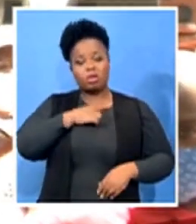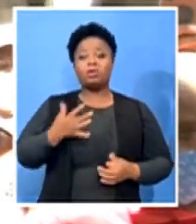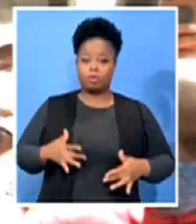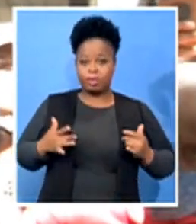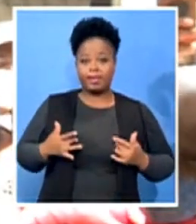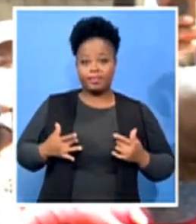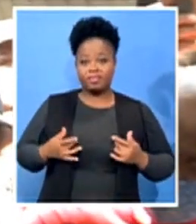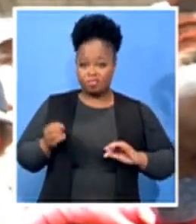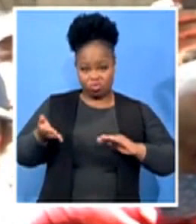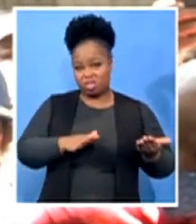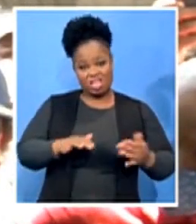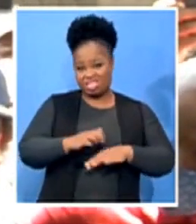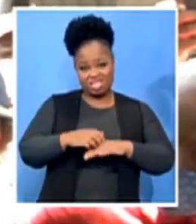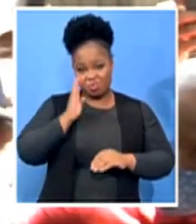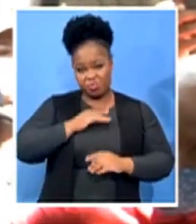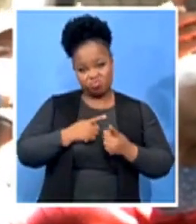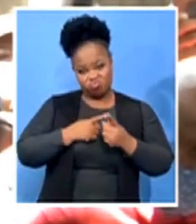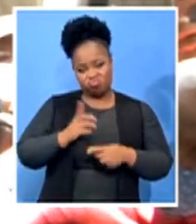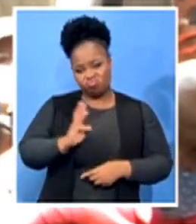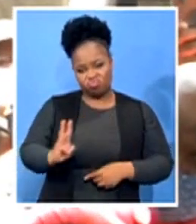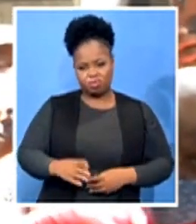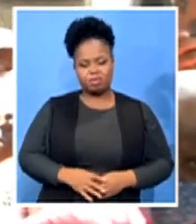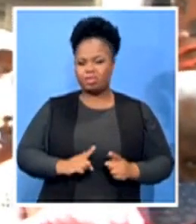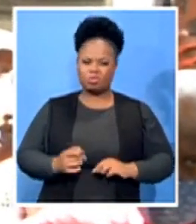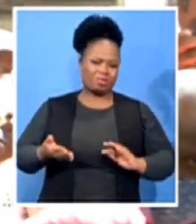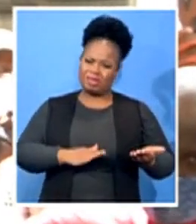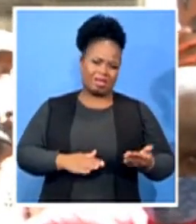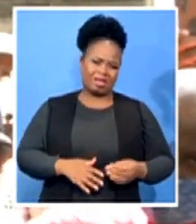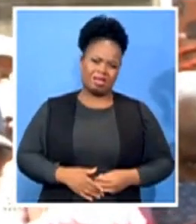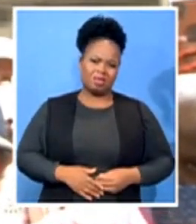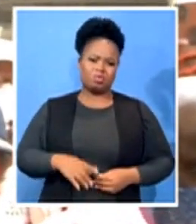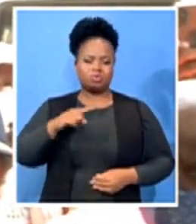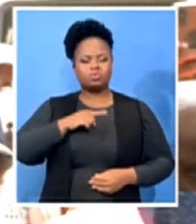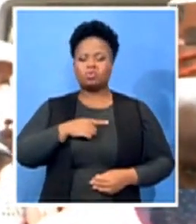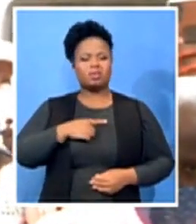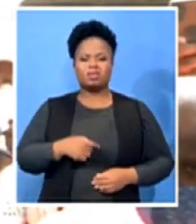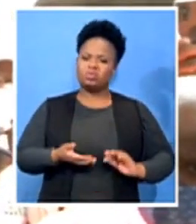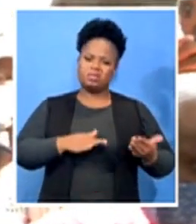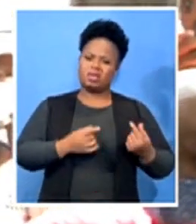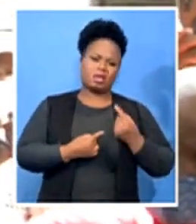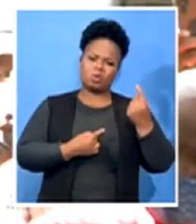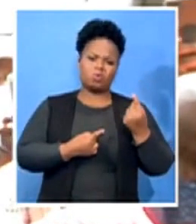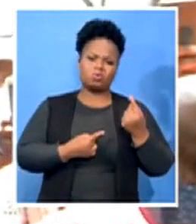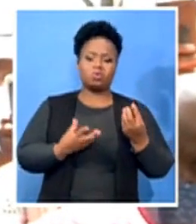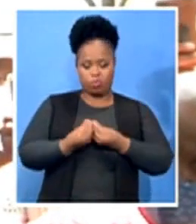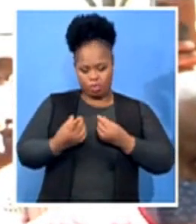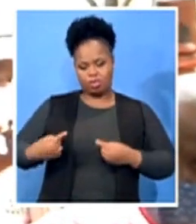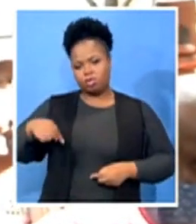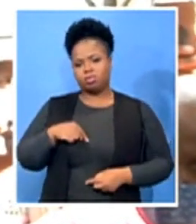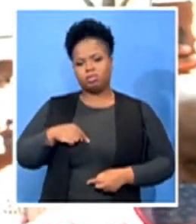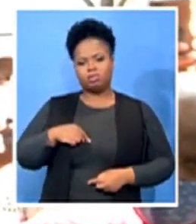irritated. But don't die, another problem, don't die alone. You die with us, you die with everybody next